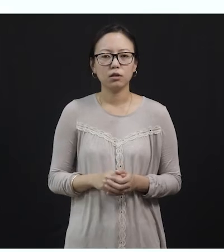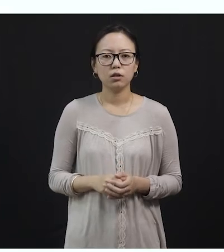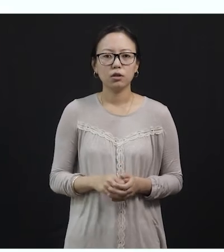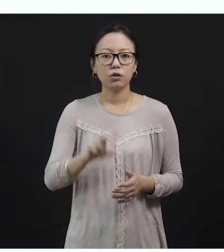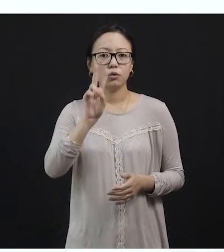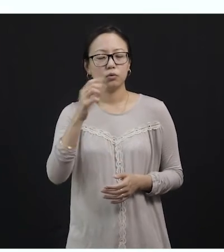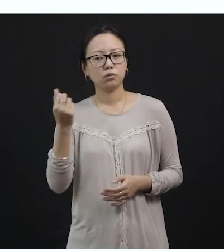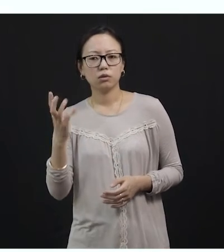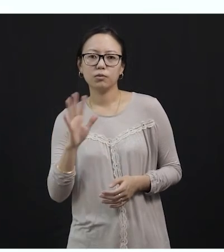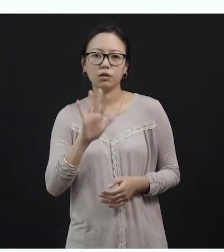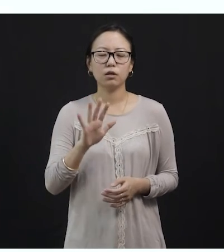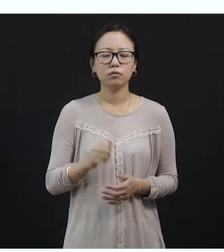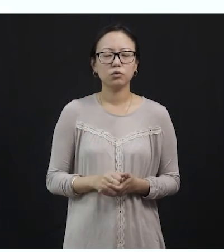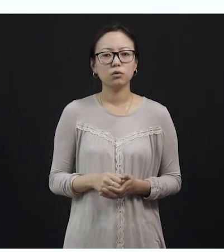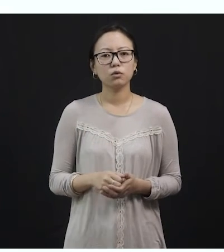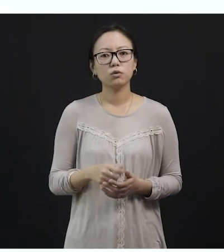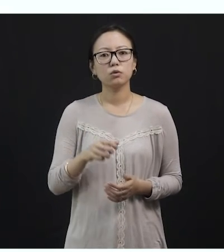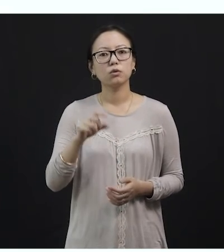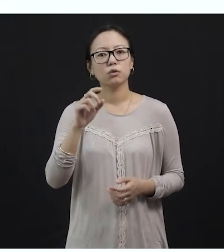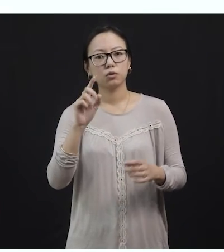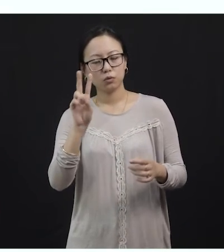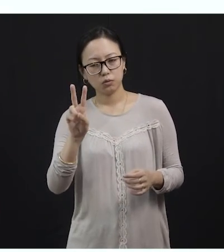two-digit numbers, all right, children? So let's